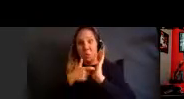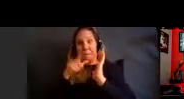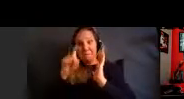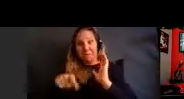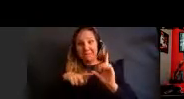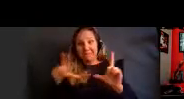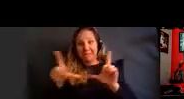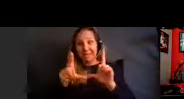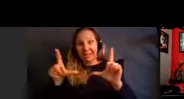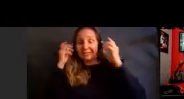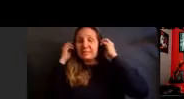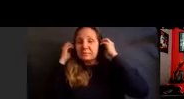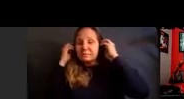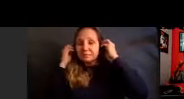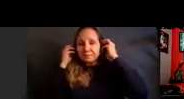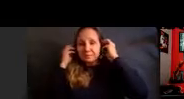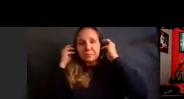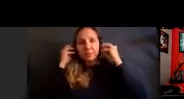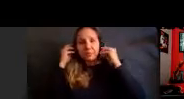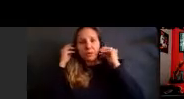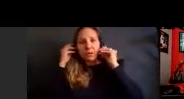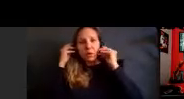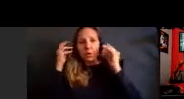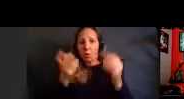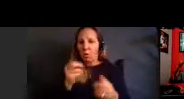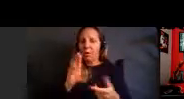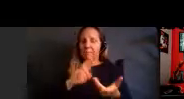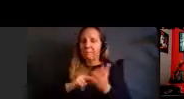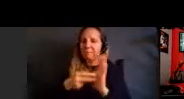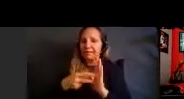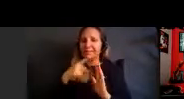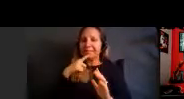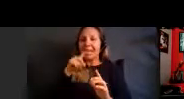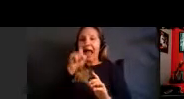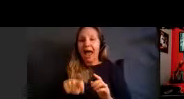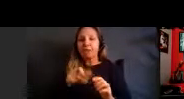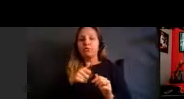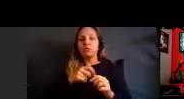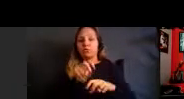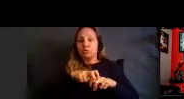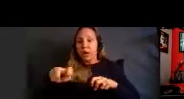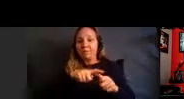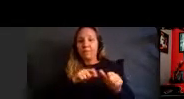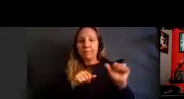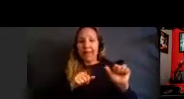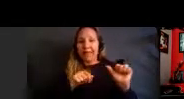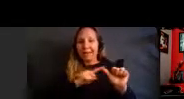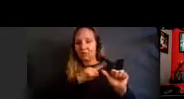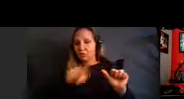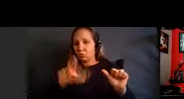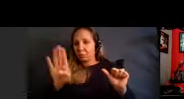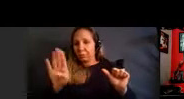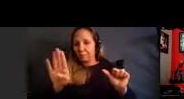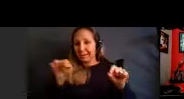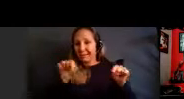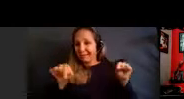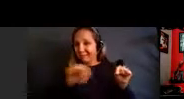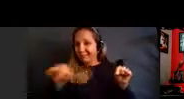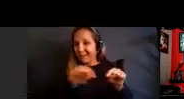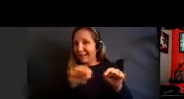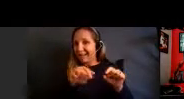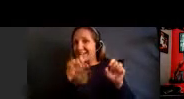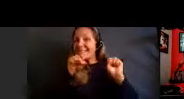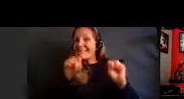license, or is it required that they're able to get from point A to point B? And with that in mind, here's a sample of